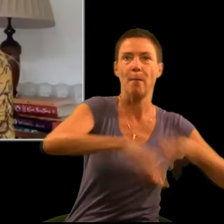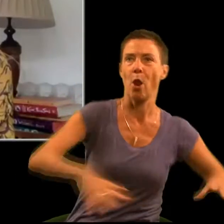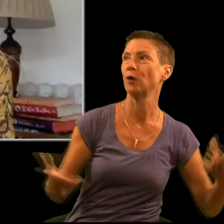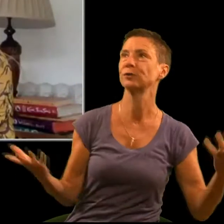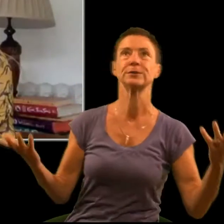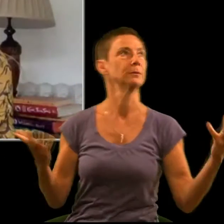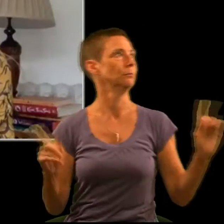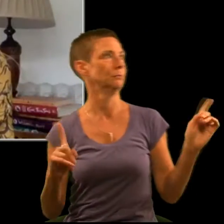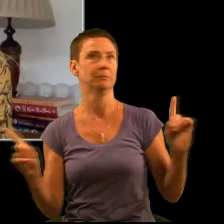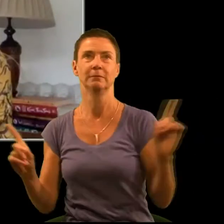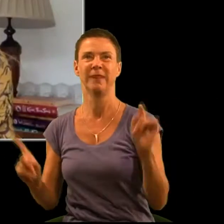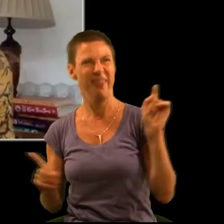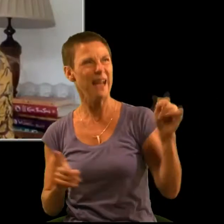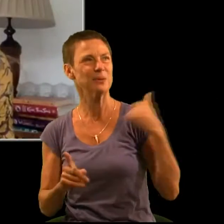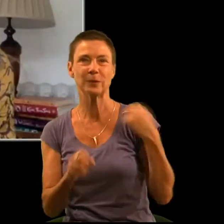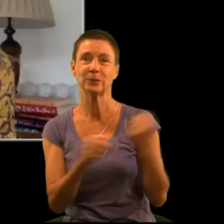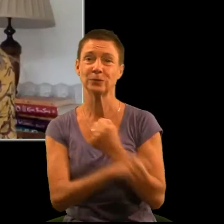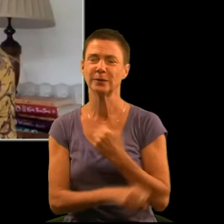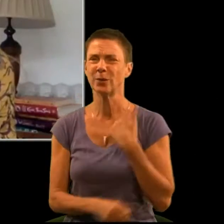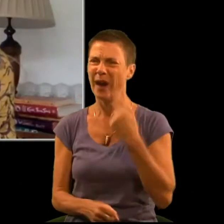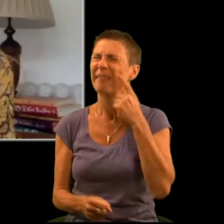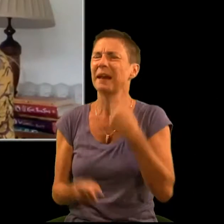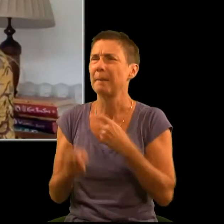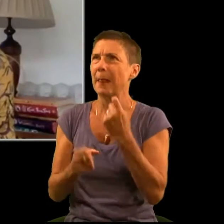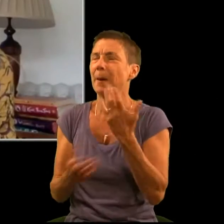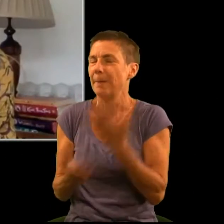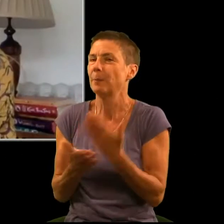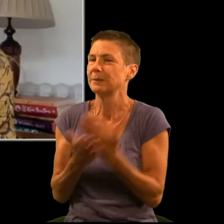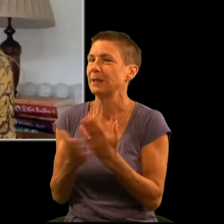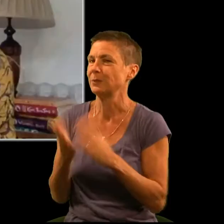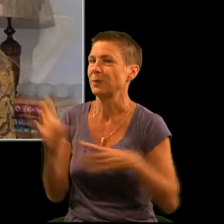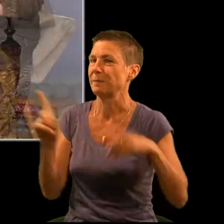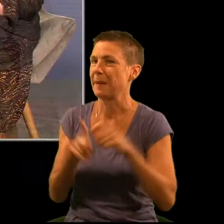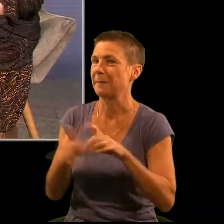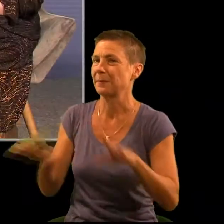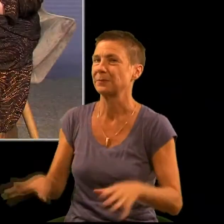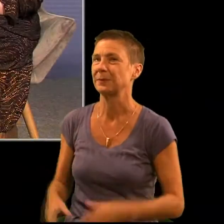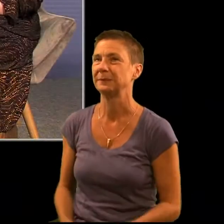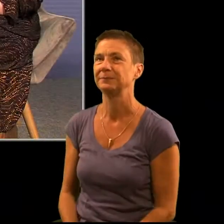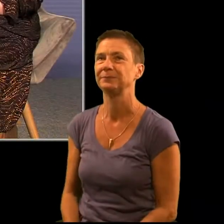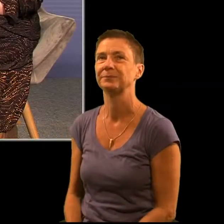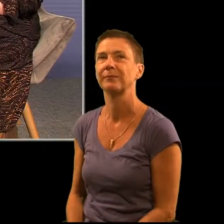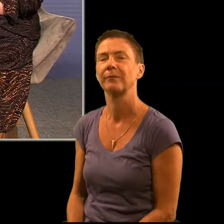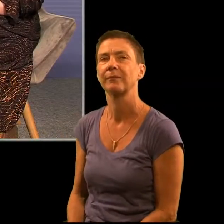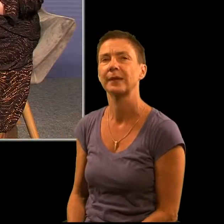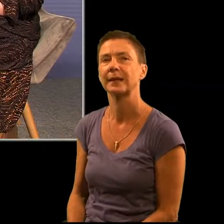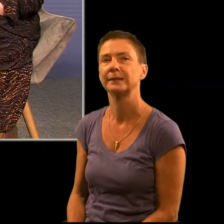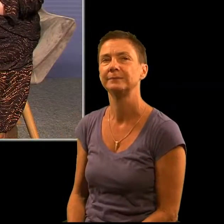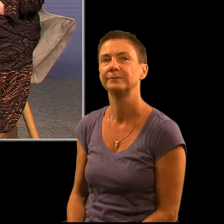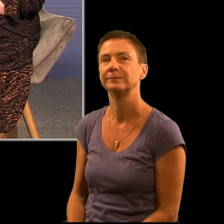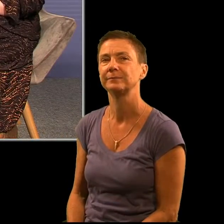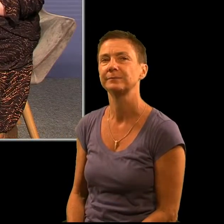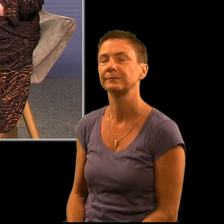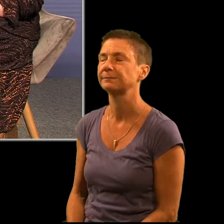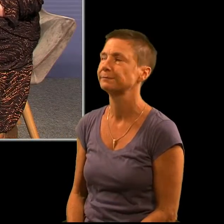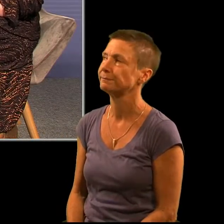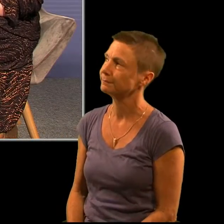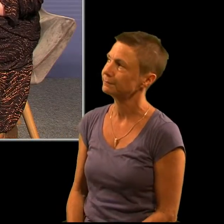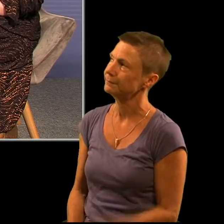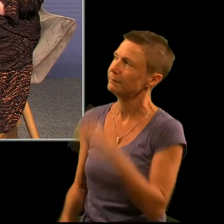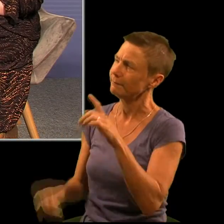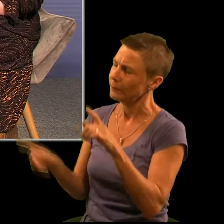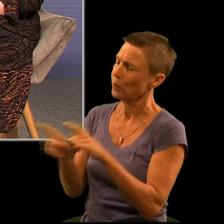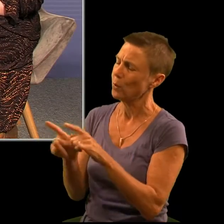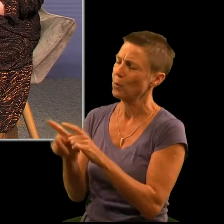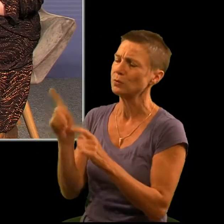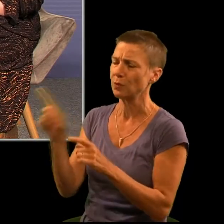lot, trying to get lost. So yeah, I'm sort of obsessed with maps as well. Well, I love that. About maps. maps, isn't there? There is something about maps, and there's also something